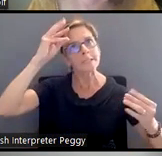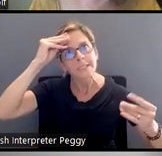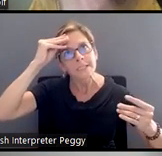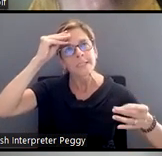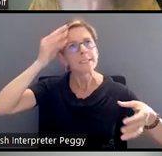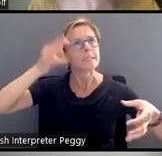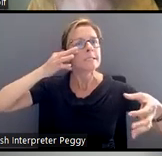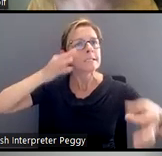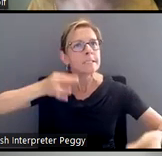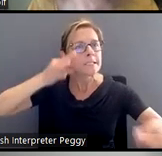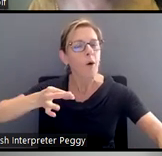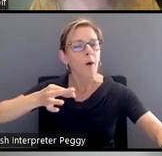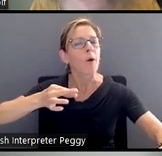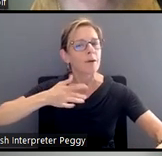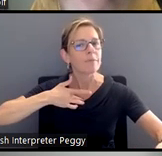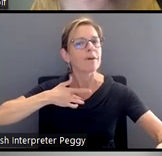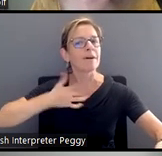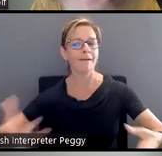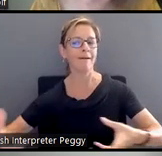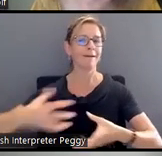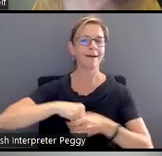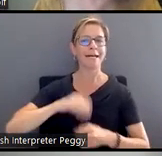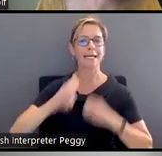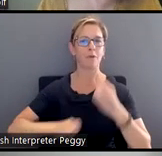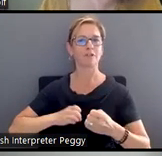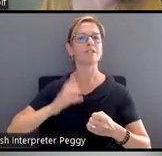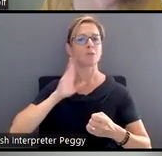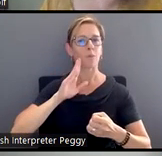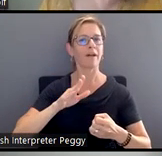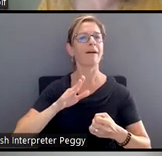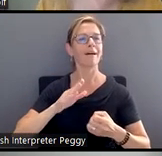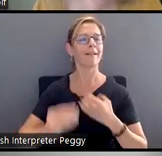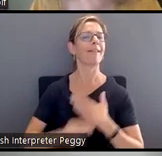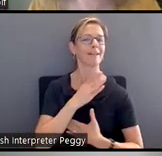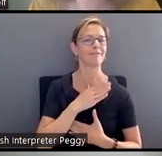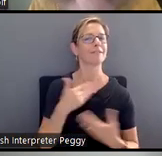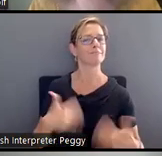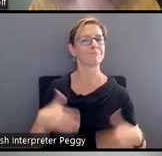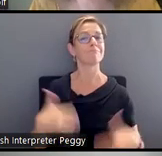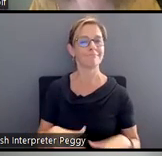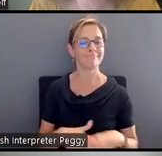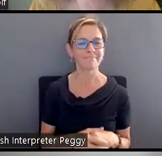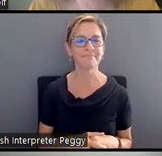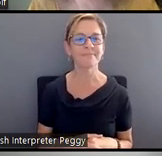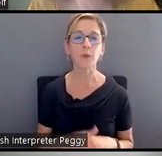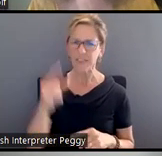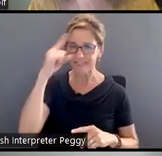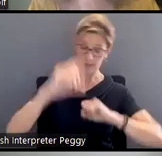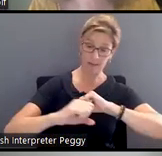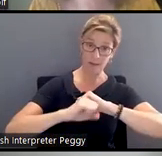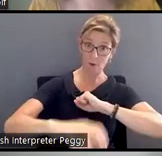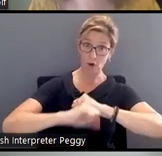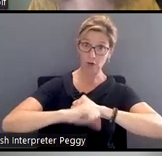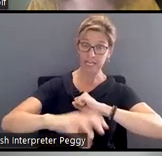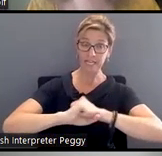decisions. Emotion is what is behind those decisions. So we want to look at our marketing material, and we want to make sure it's not